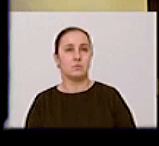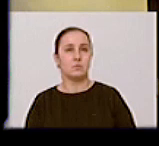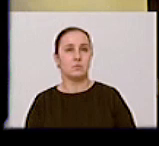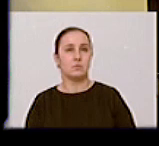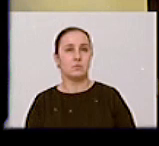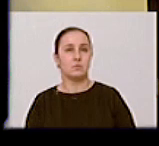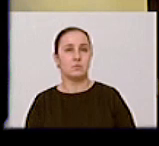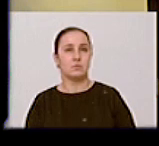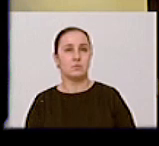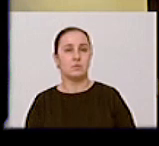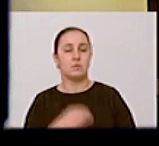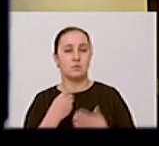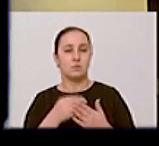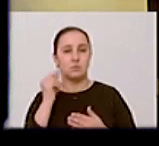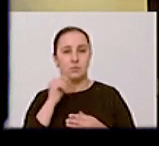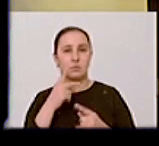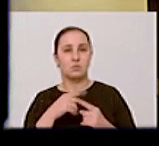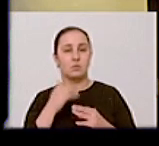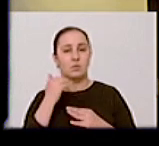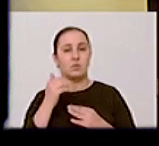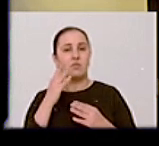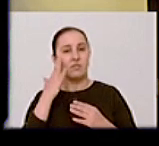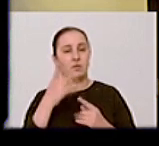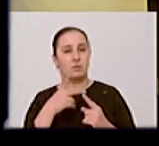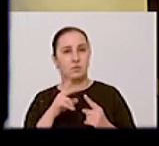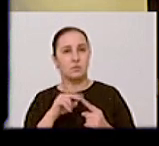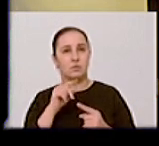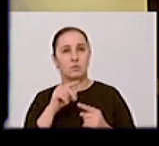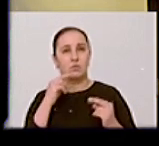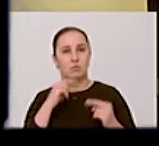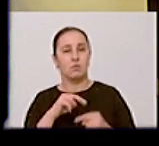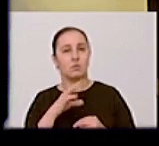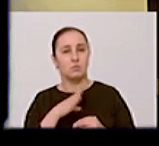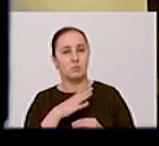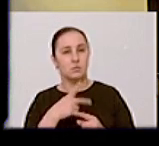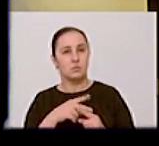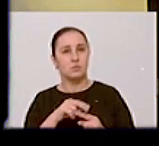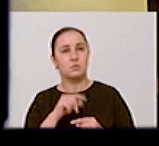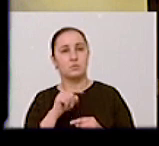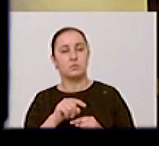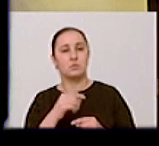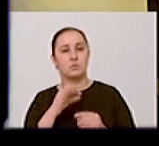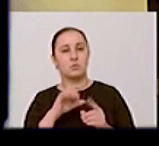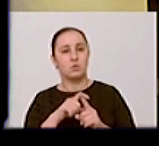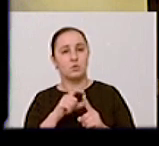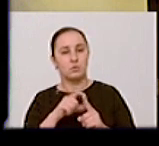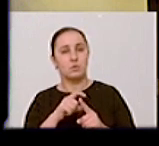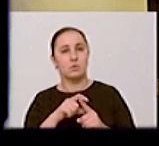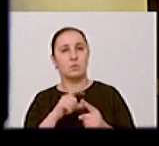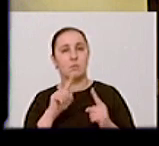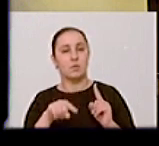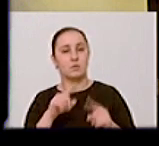Aziz o'quvchim, yuqoridagi fikrlardan guvohi bo'lganimizdek, so'zlarda ba'zi bugungi